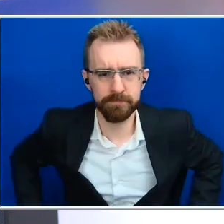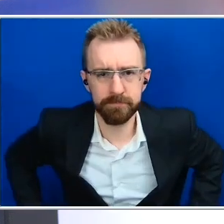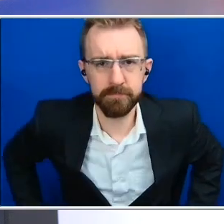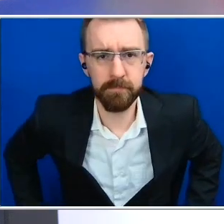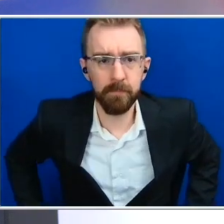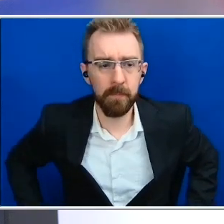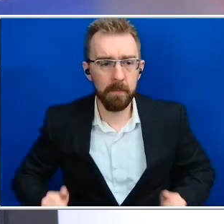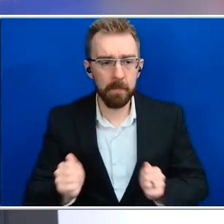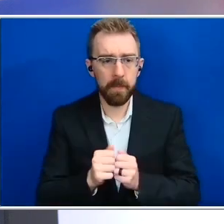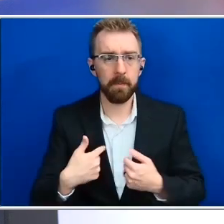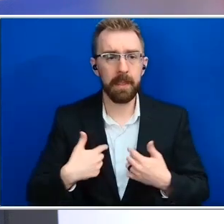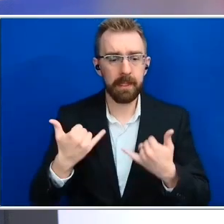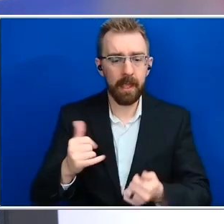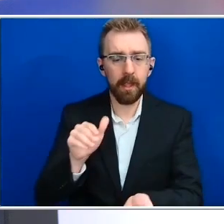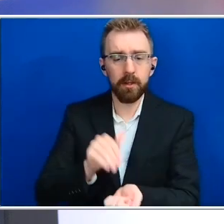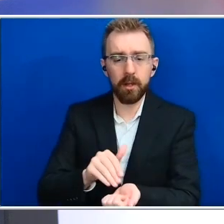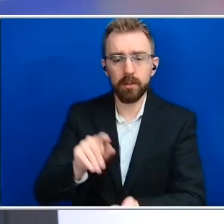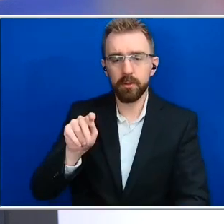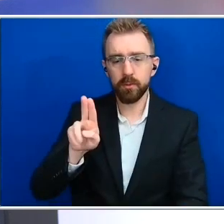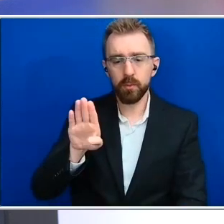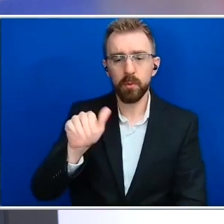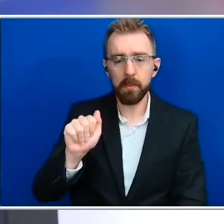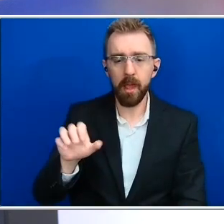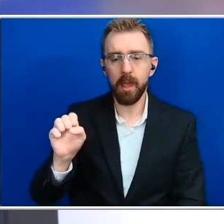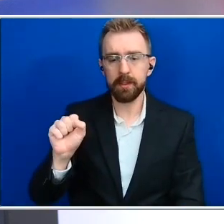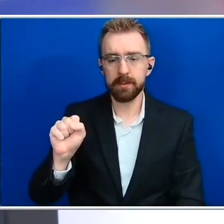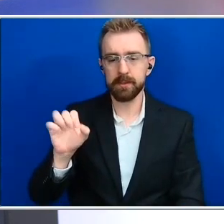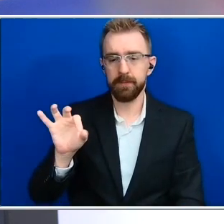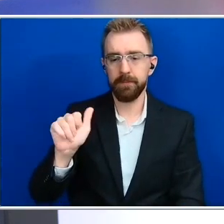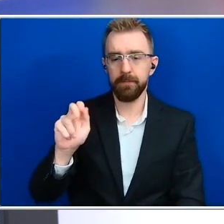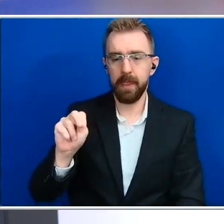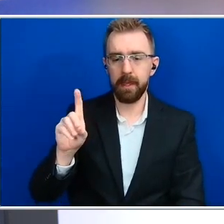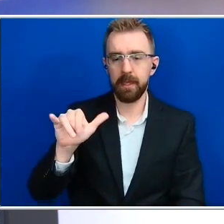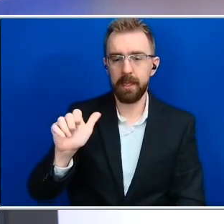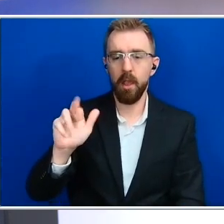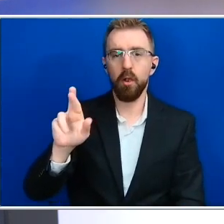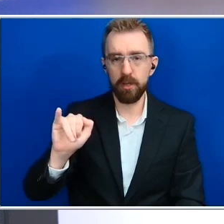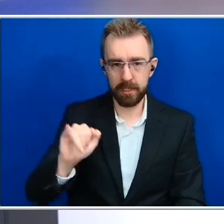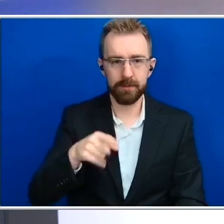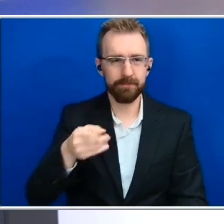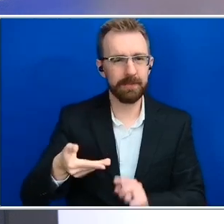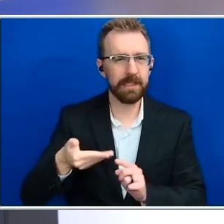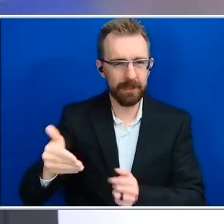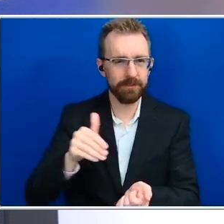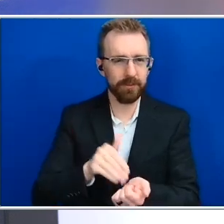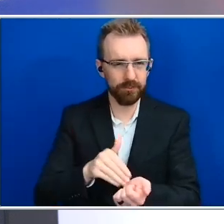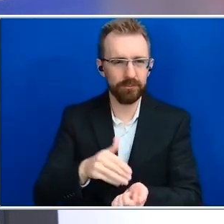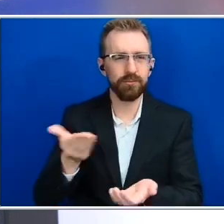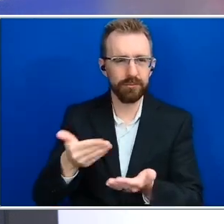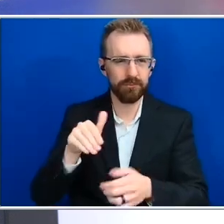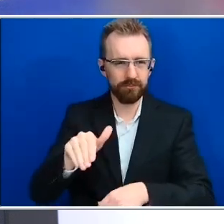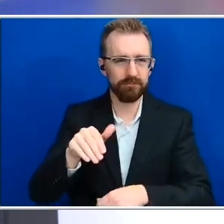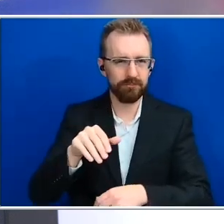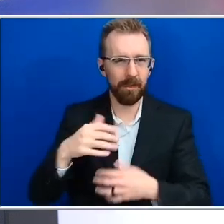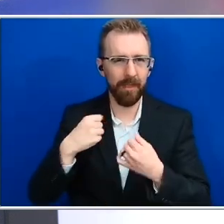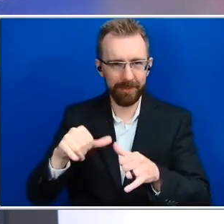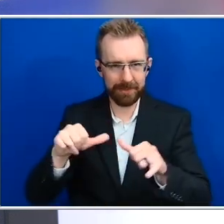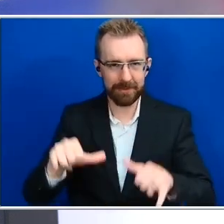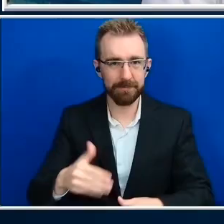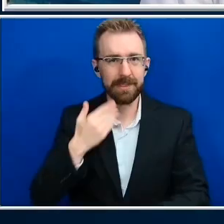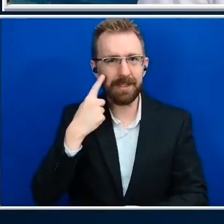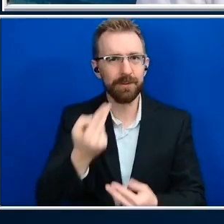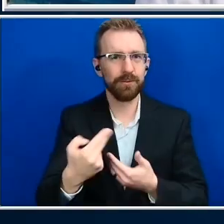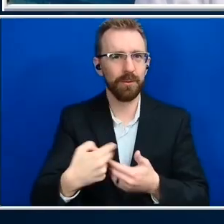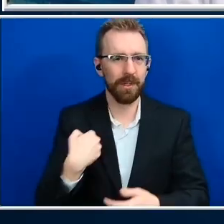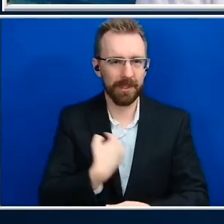Tuba Esfandari, a gastroenterologist here at the health system. How are you? I'm doing fine, thank you. Thanks for being with us. Also joining